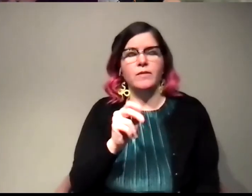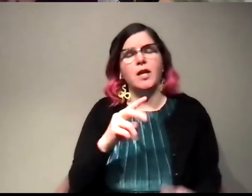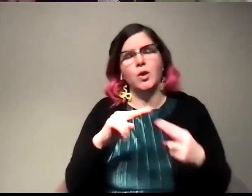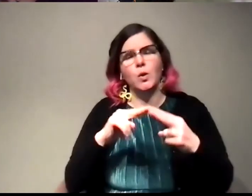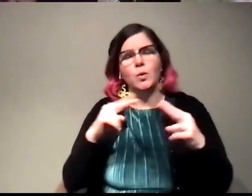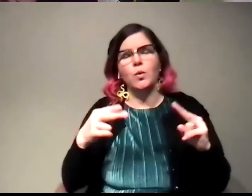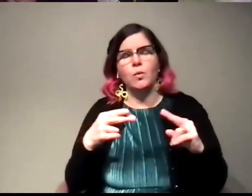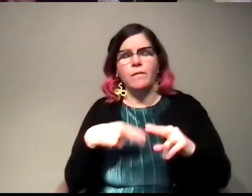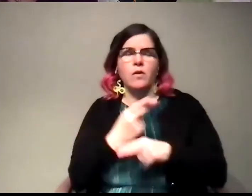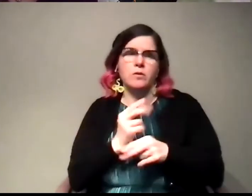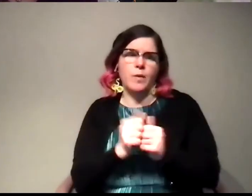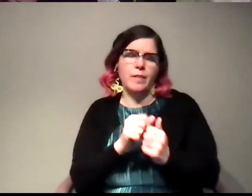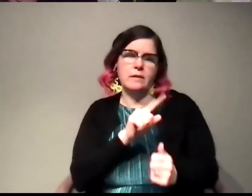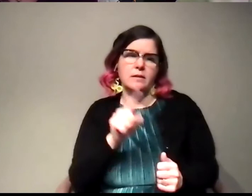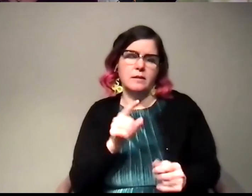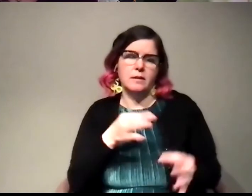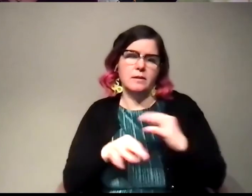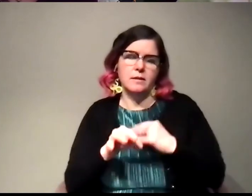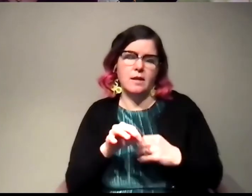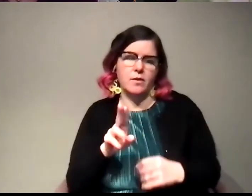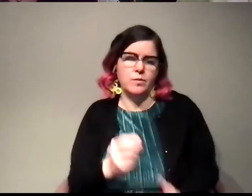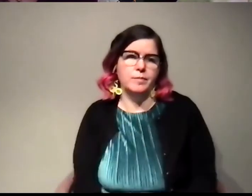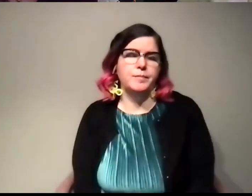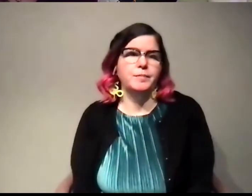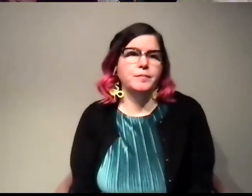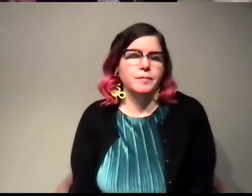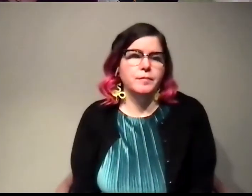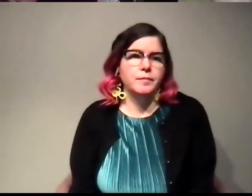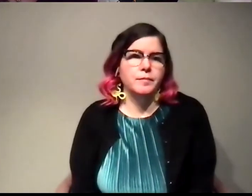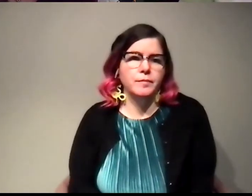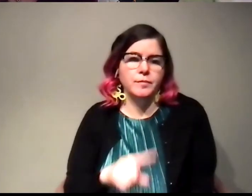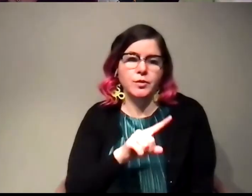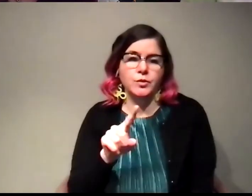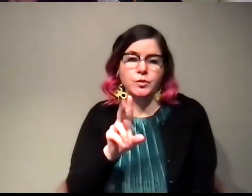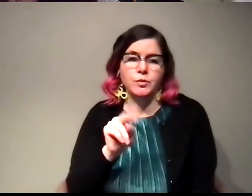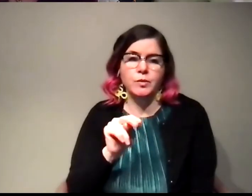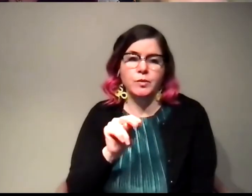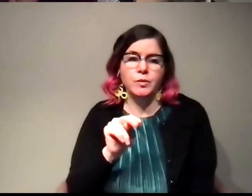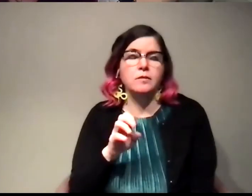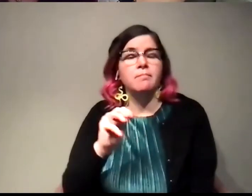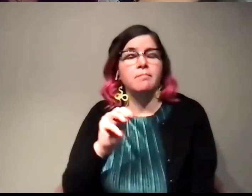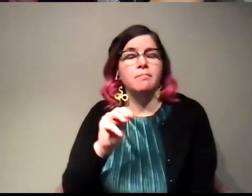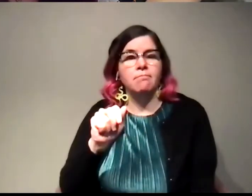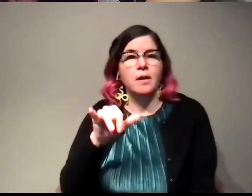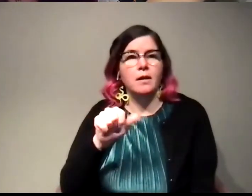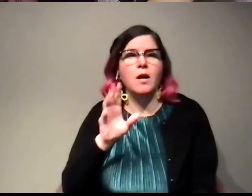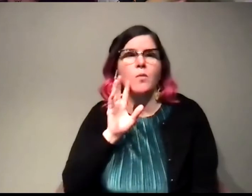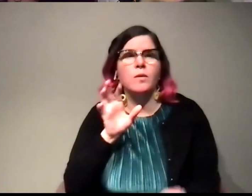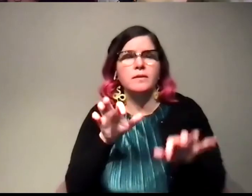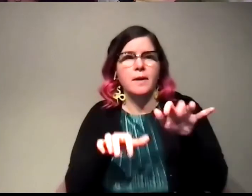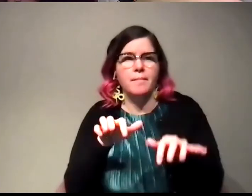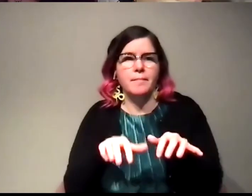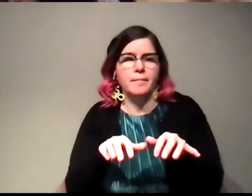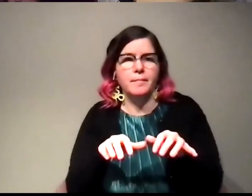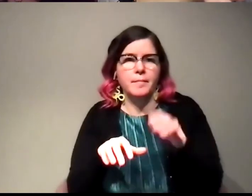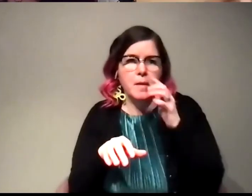instead of a U. And also the next question is Maya, and I'm going to type this out. So when